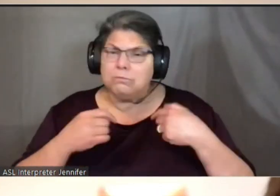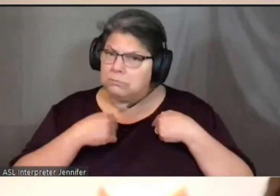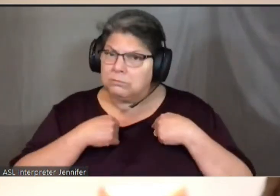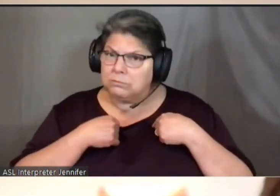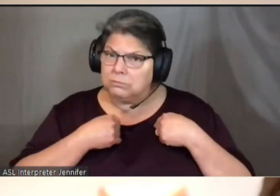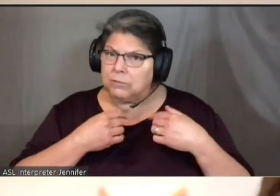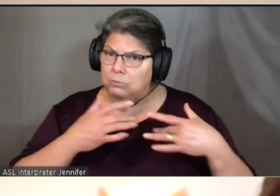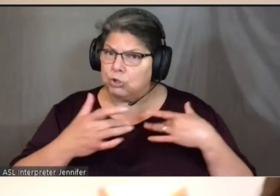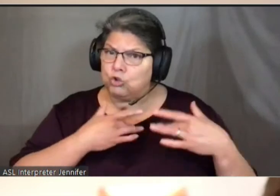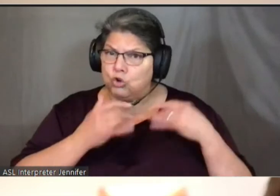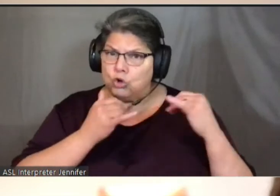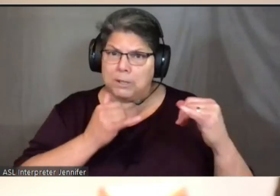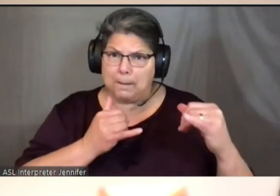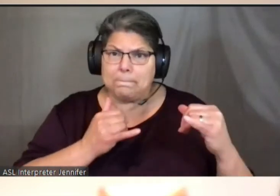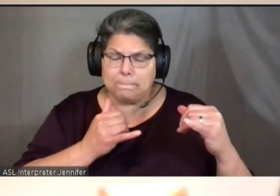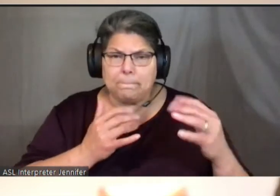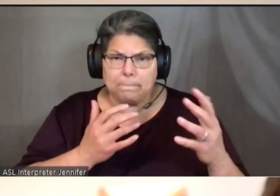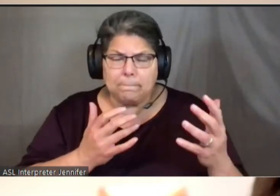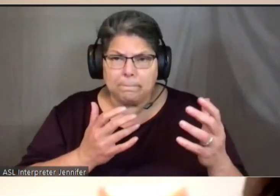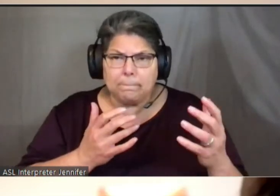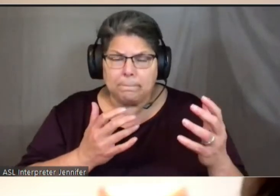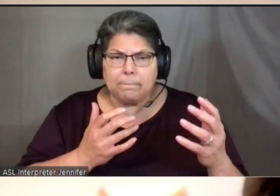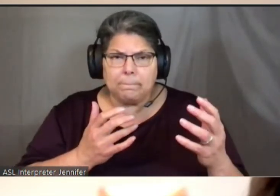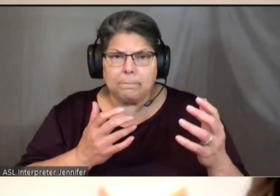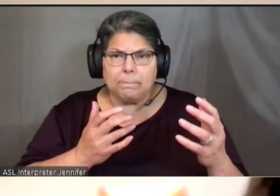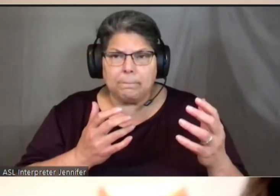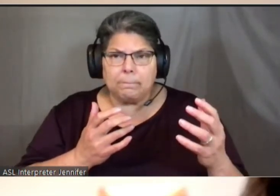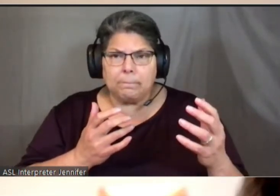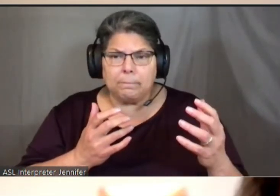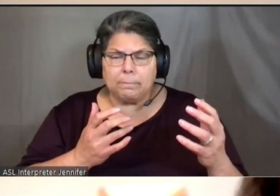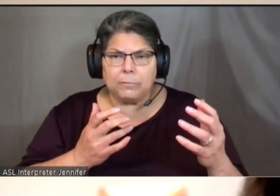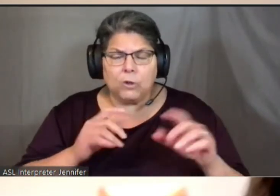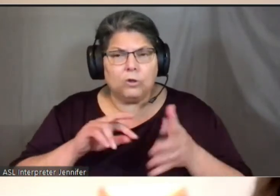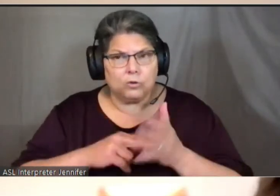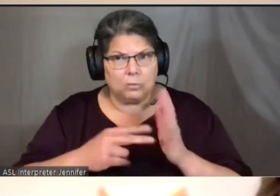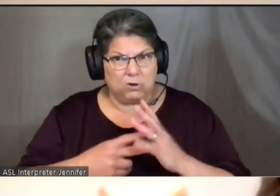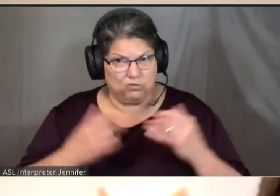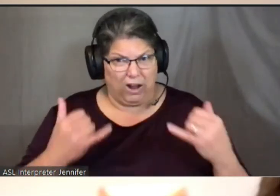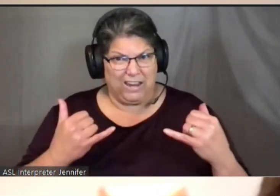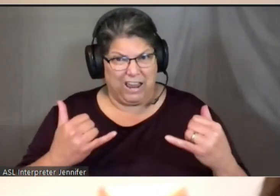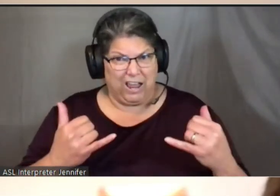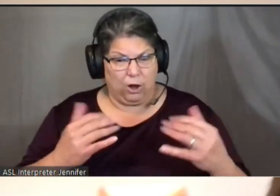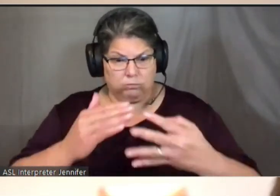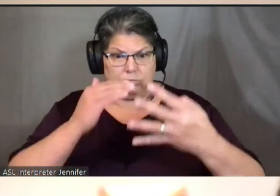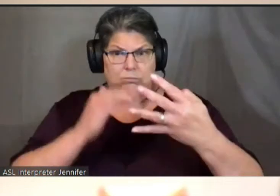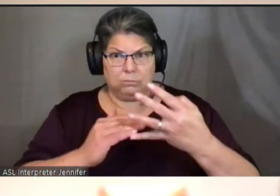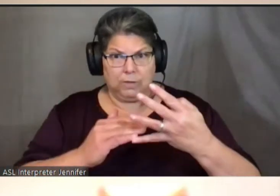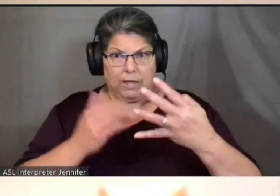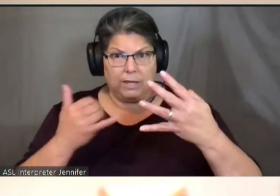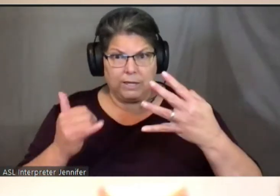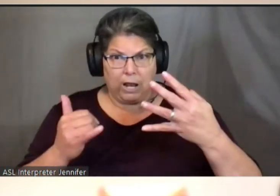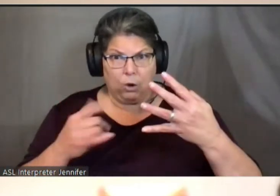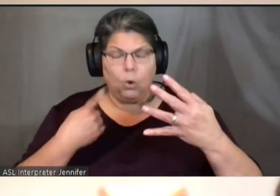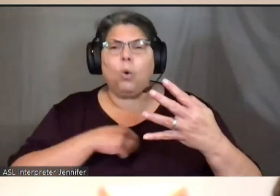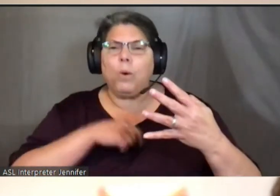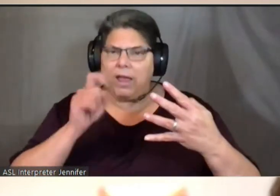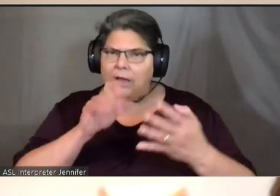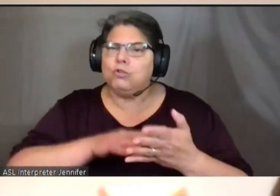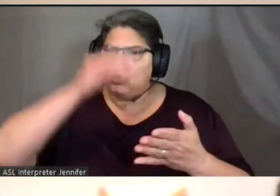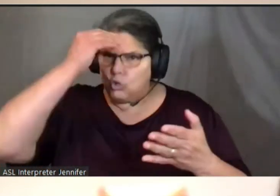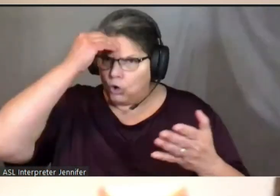concerns, and we need this time in the yellow tier to learn our